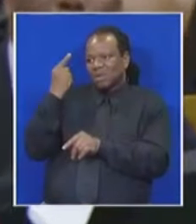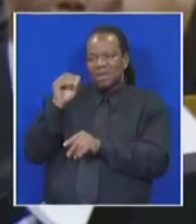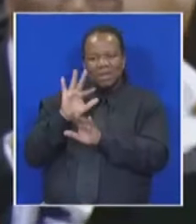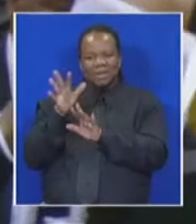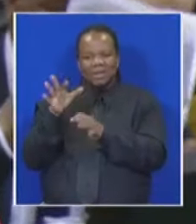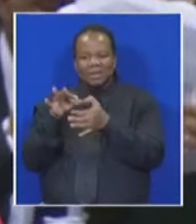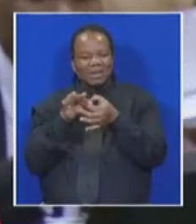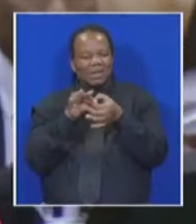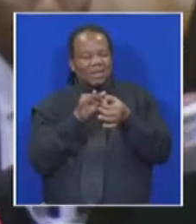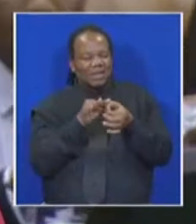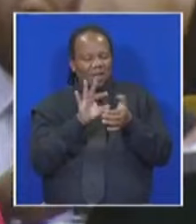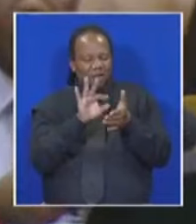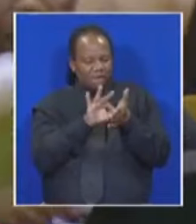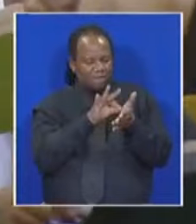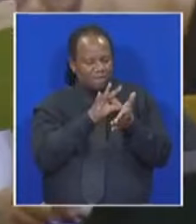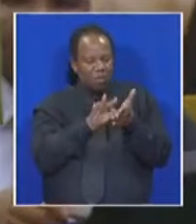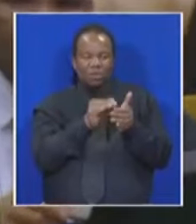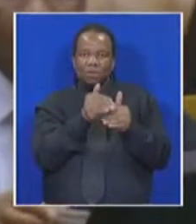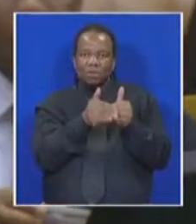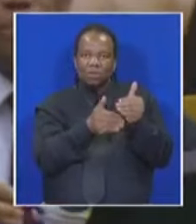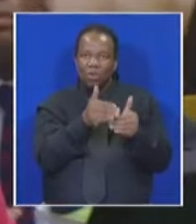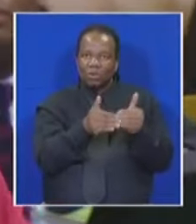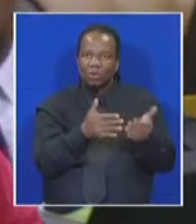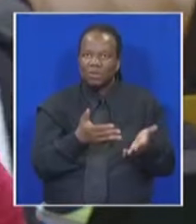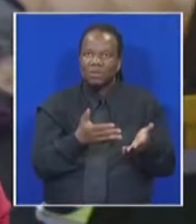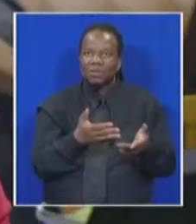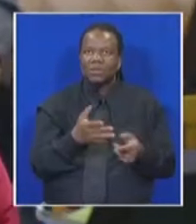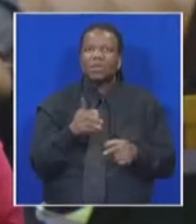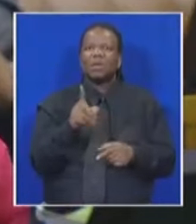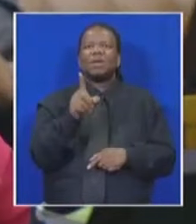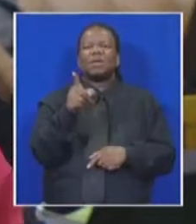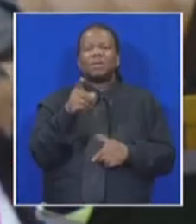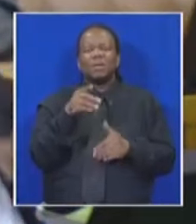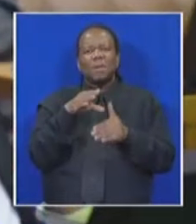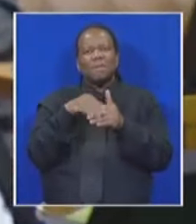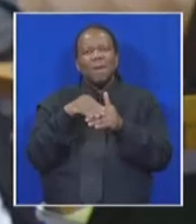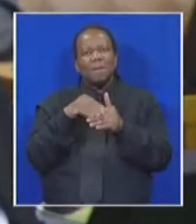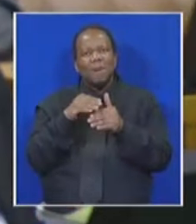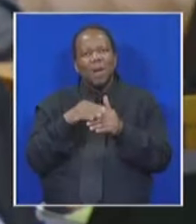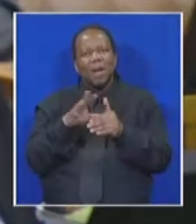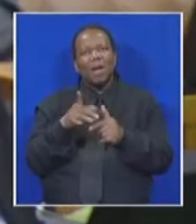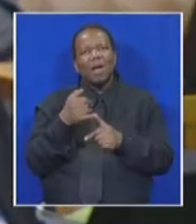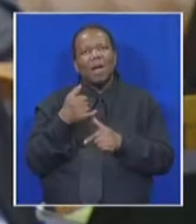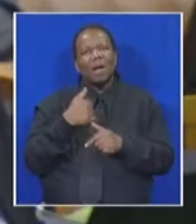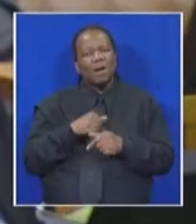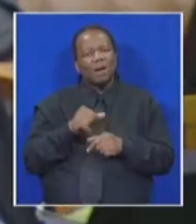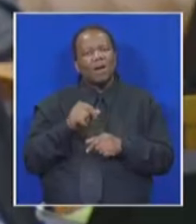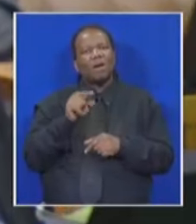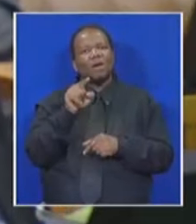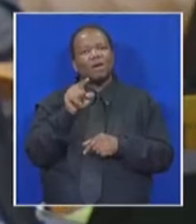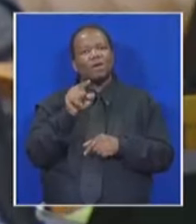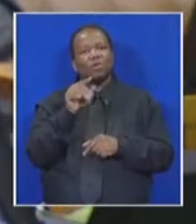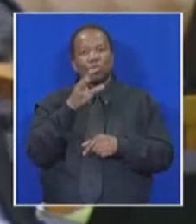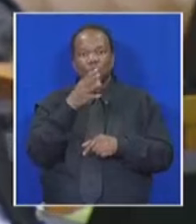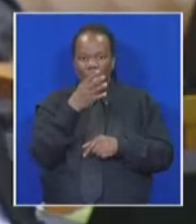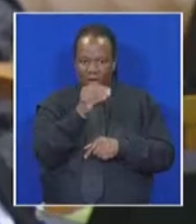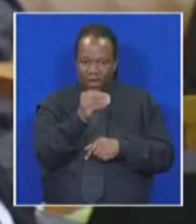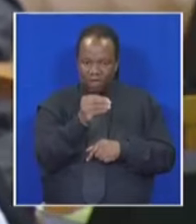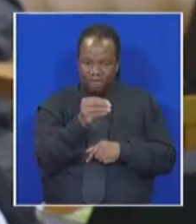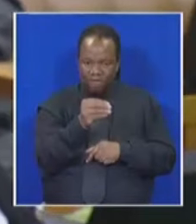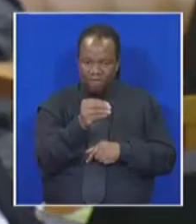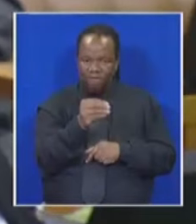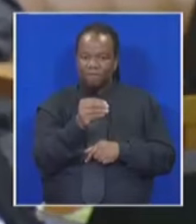voting process itself. But that's So why it is I within allowed you to context. speak, Honourable Member. Yes, that is why Now, what's your point? we have to divide the House, and then if